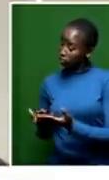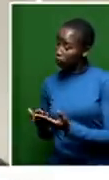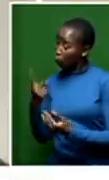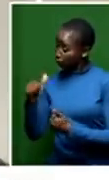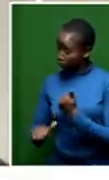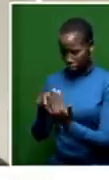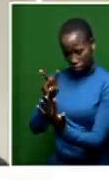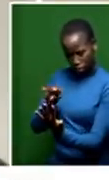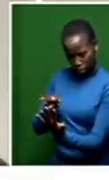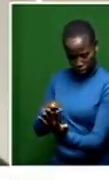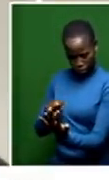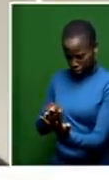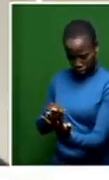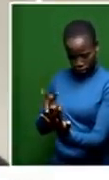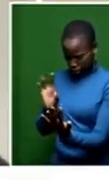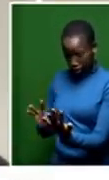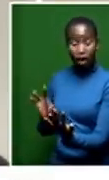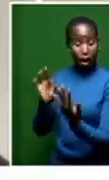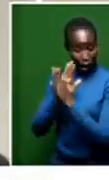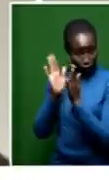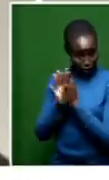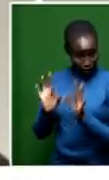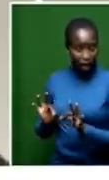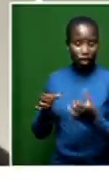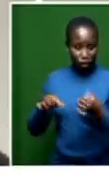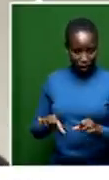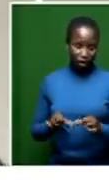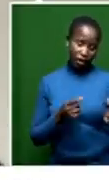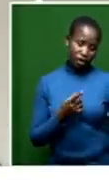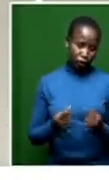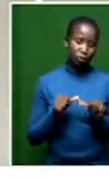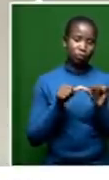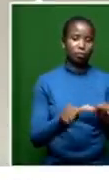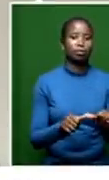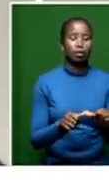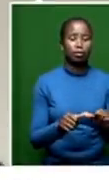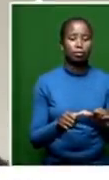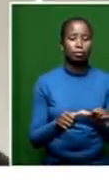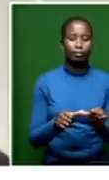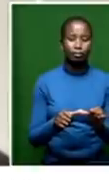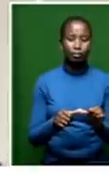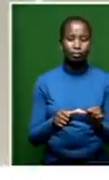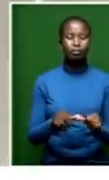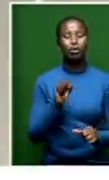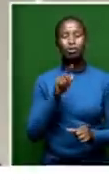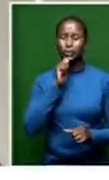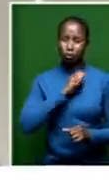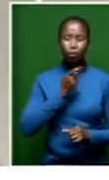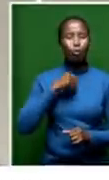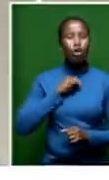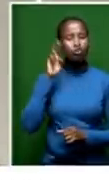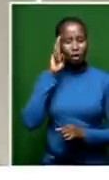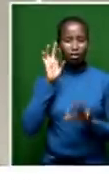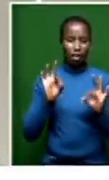findings and recommendations about her on. So we're very rational, want to continue to be